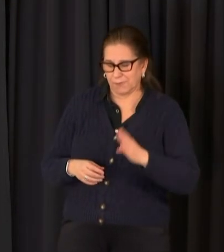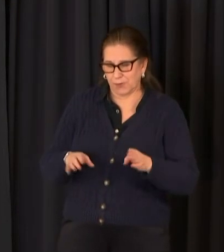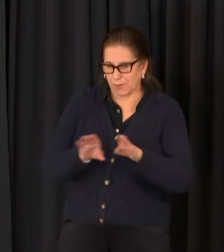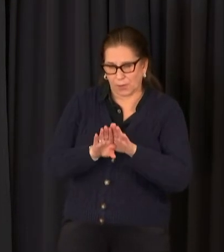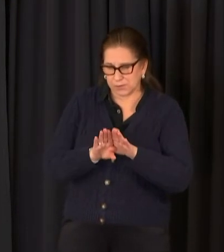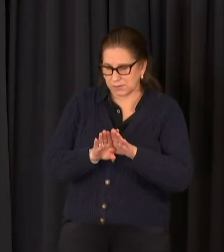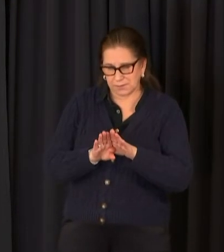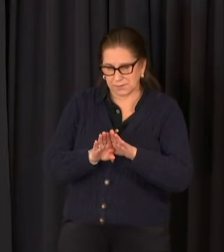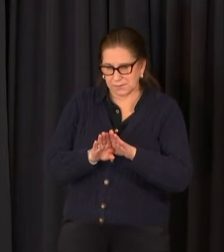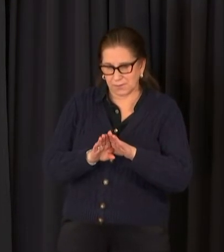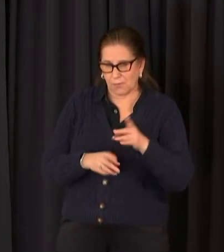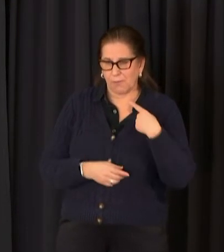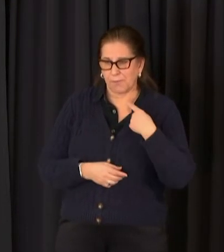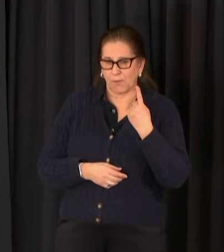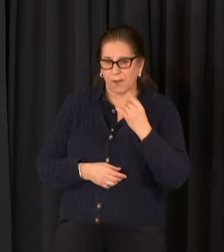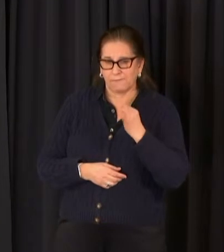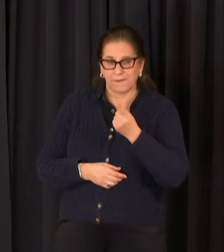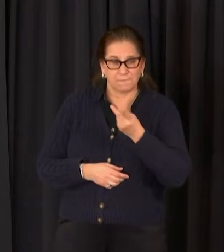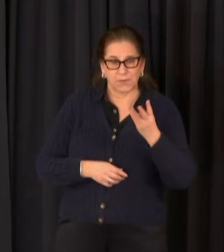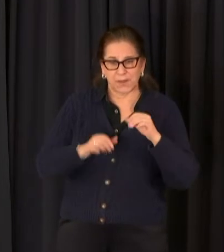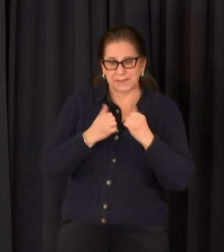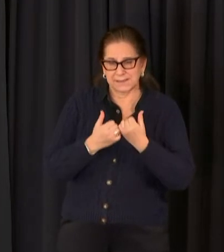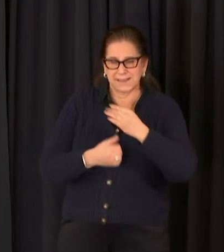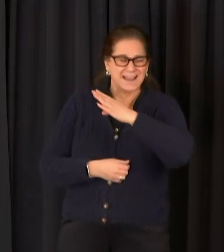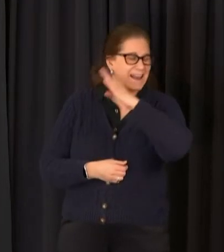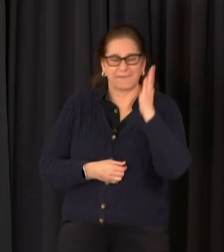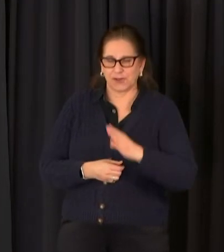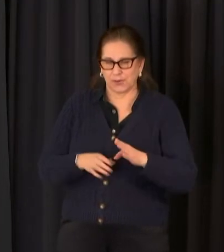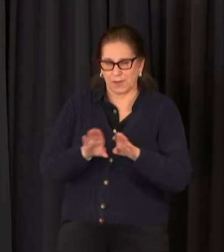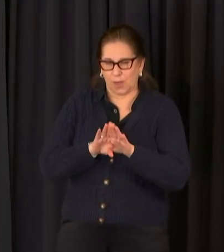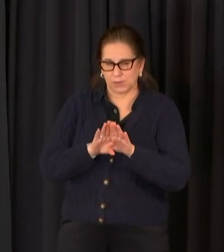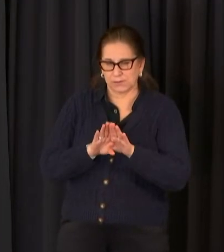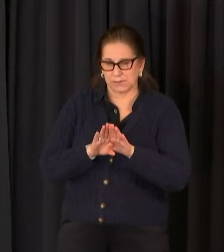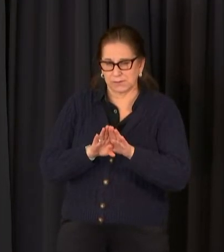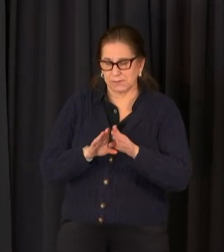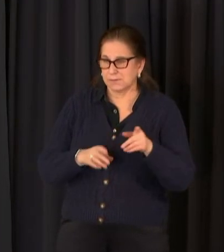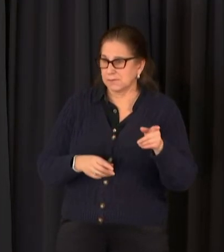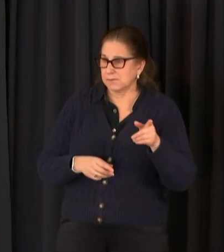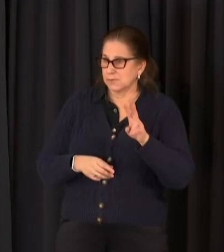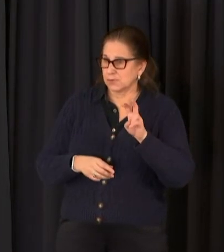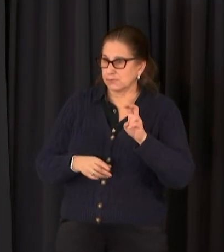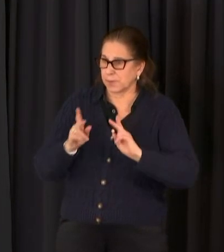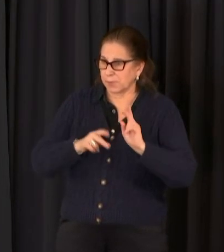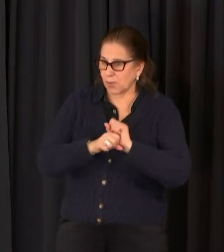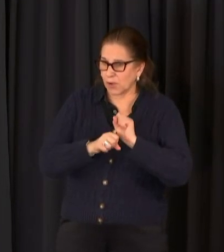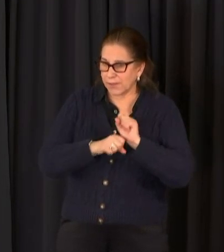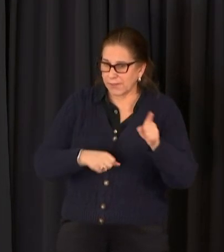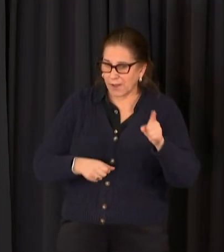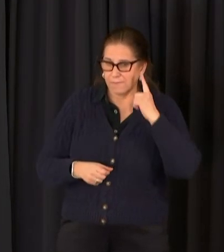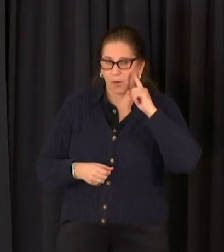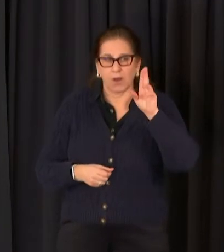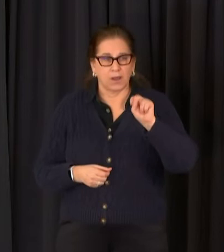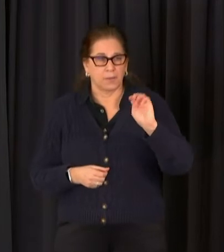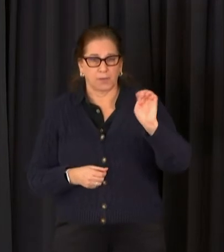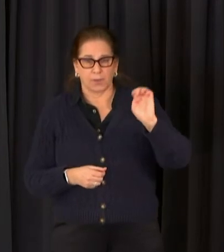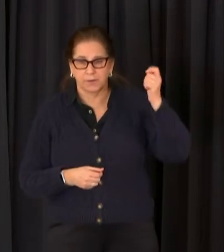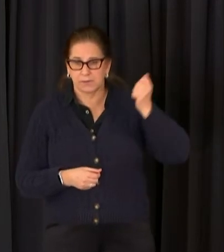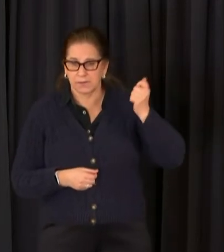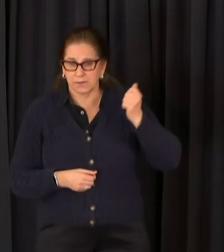hundred people actually in the agency now working. Most of them are on the unemployment insurance team. So we haven't closed. We even